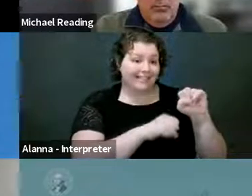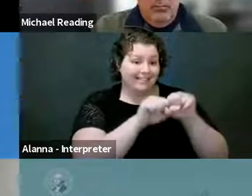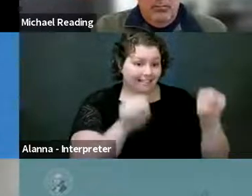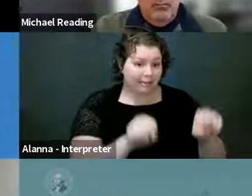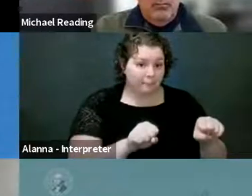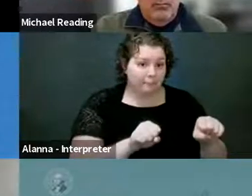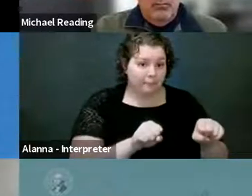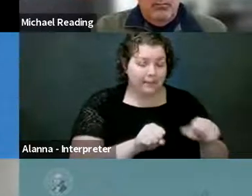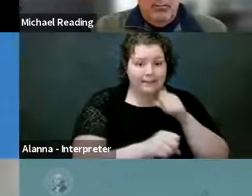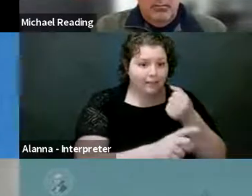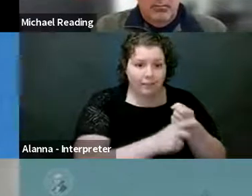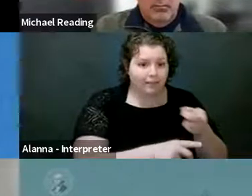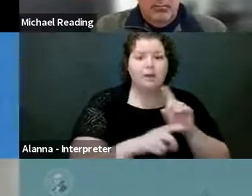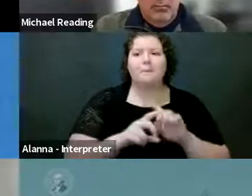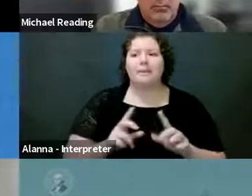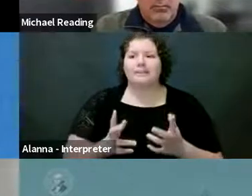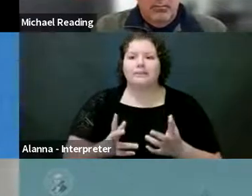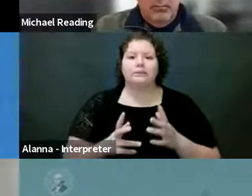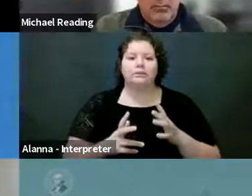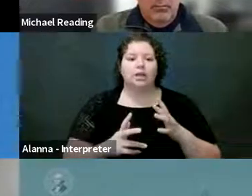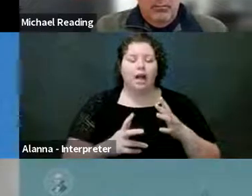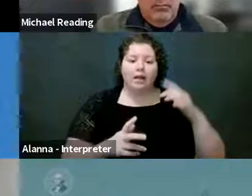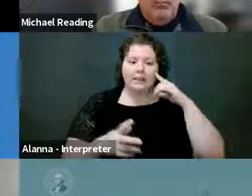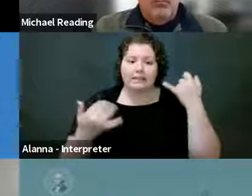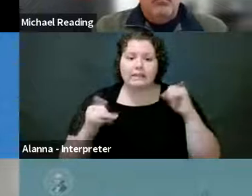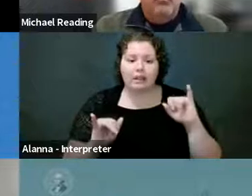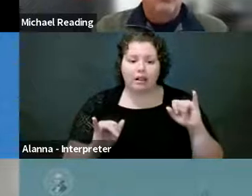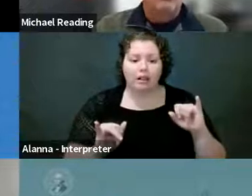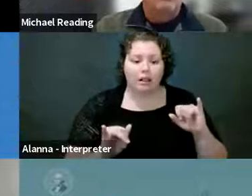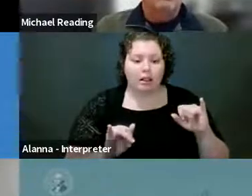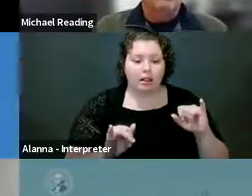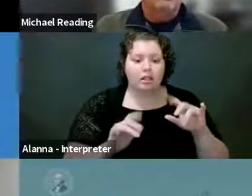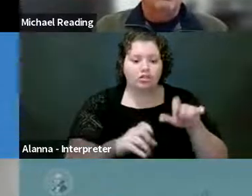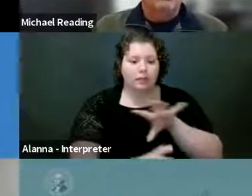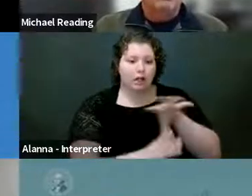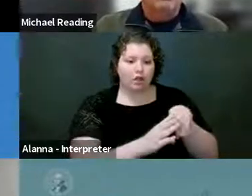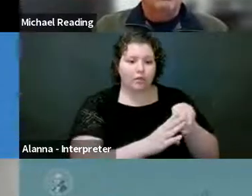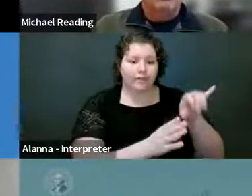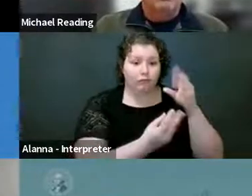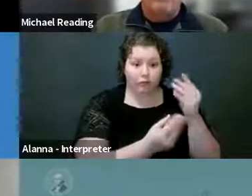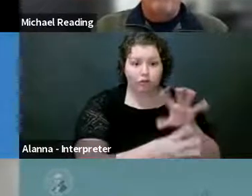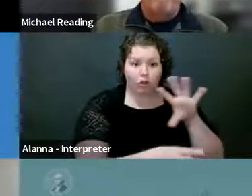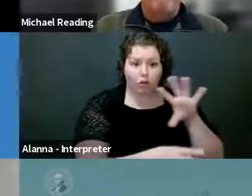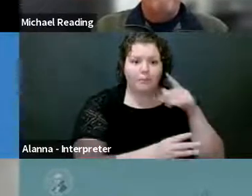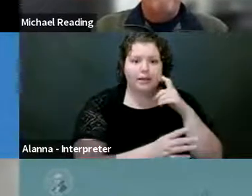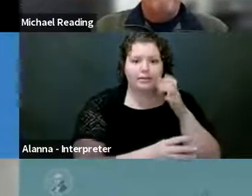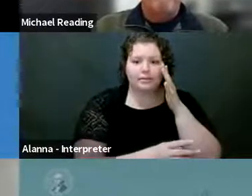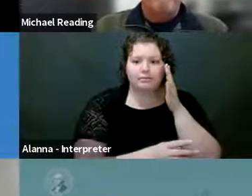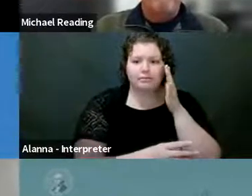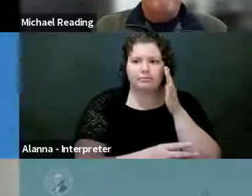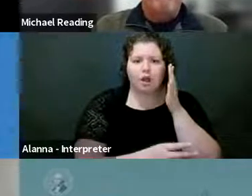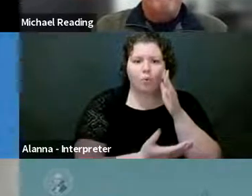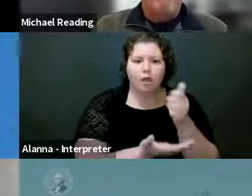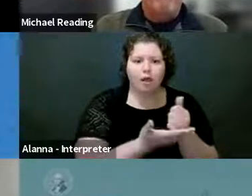that we're going to be making and are seen across those other systems. Where does the line with behavioral